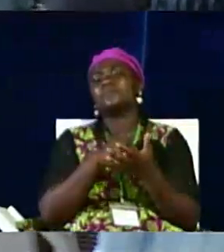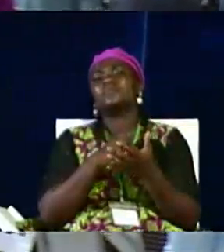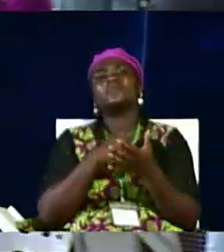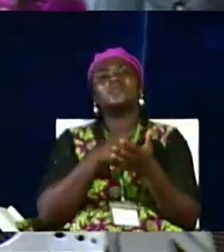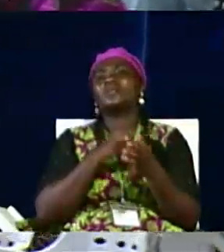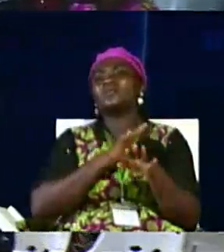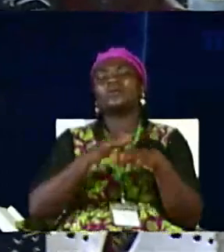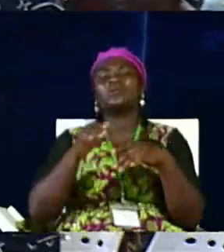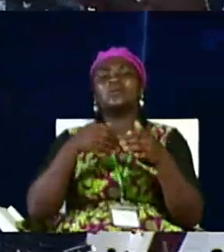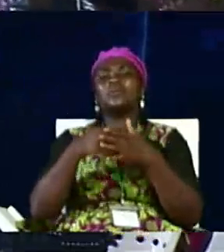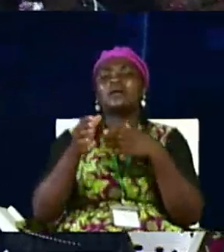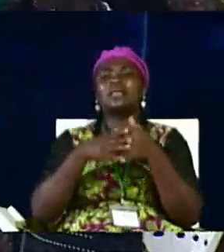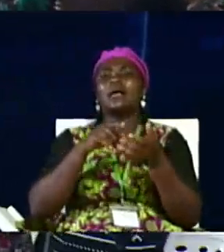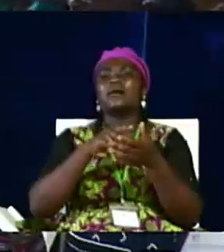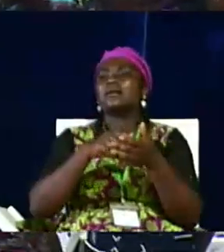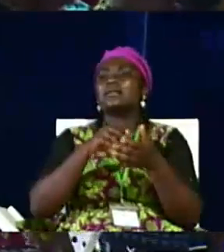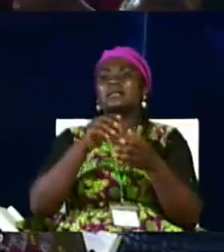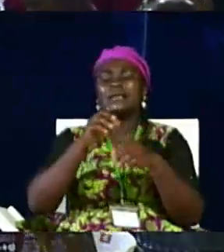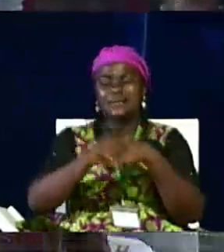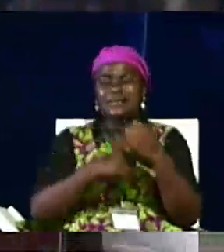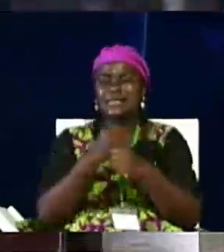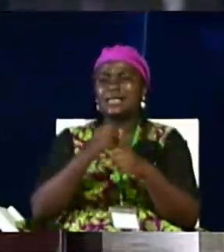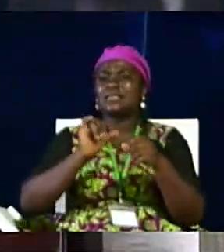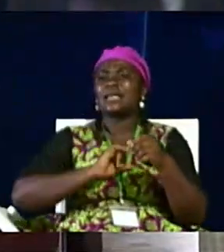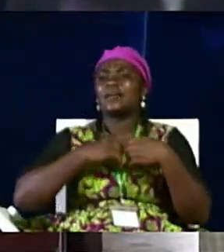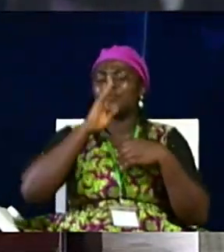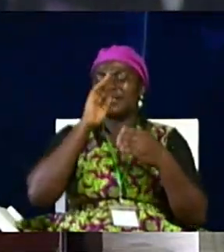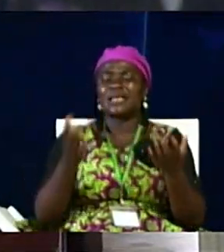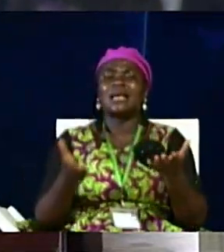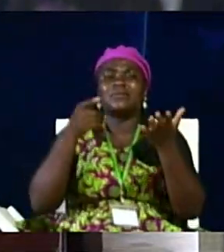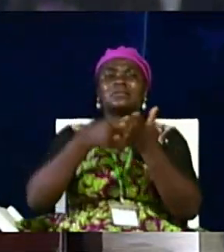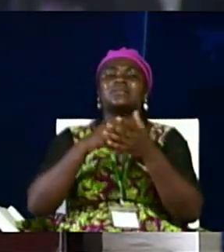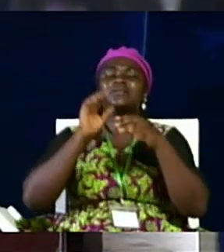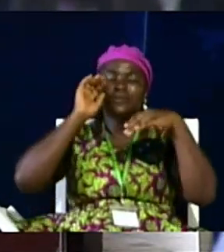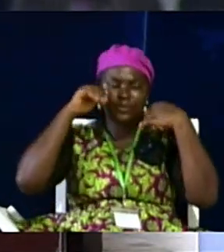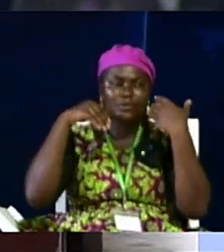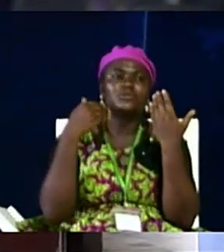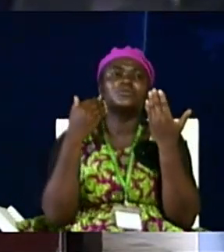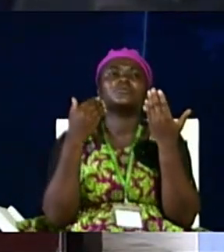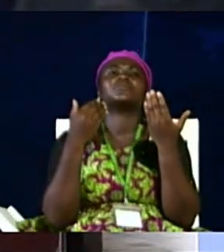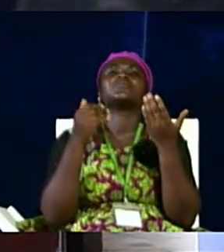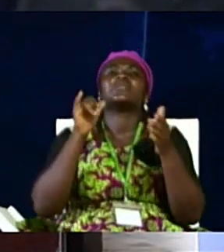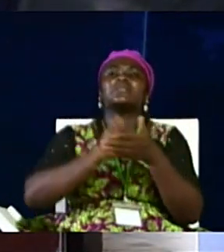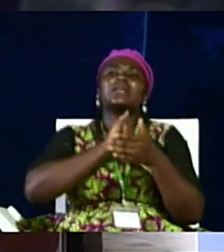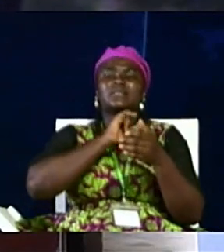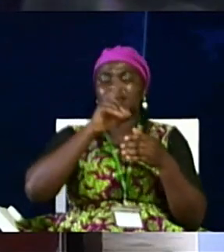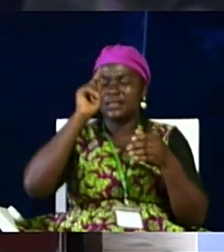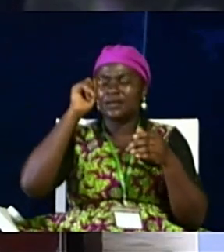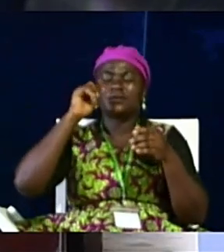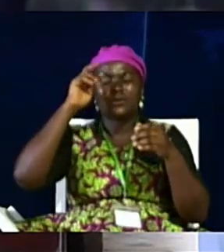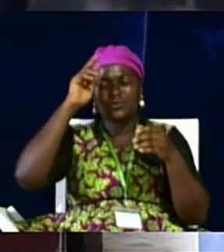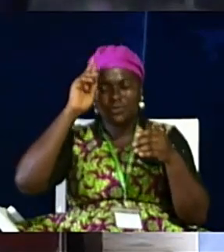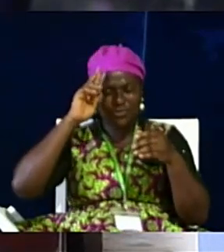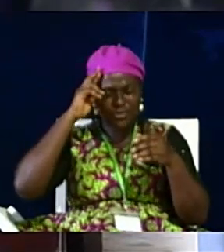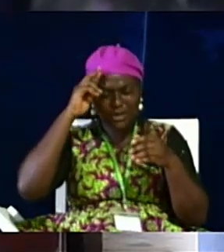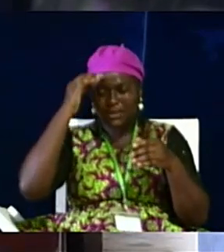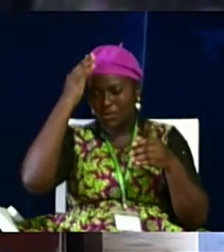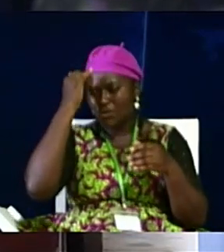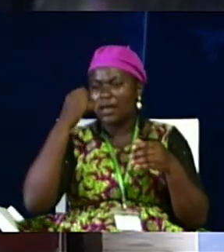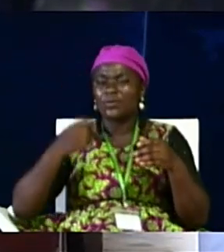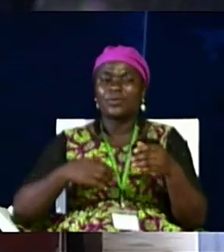particular reproach. If you have helped others, you can help me also. That's the reason why you have gathered with me here